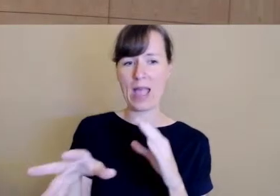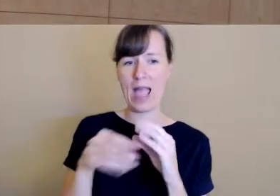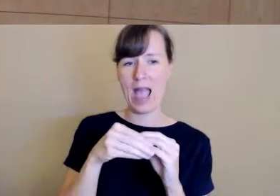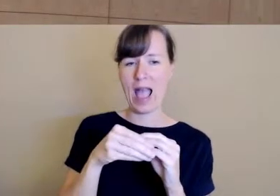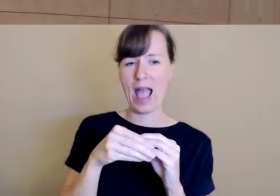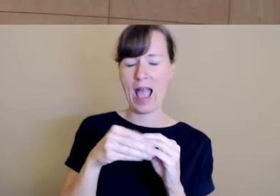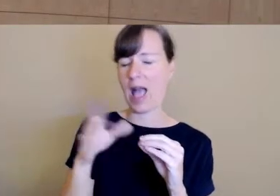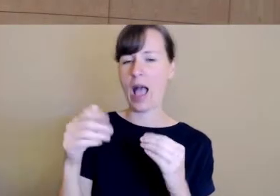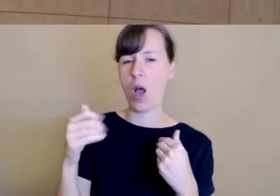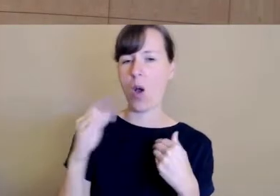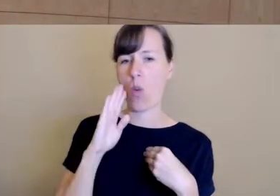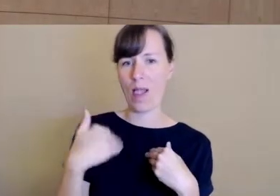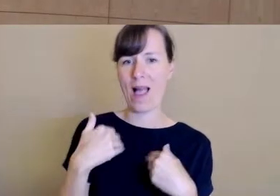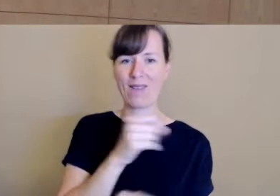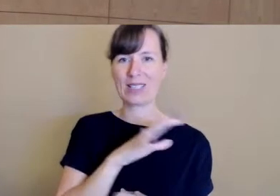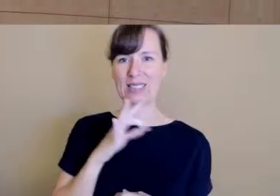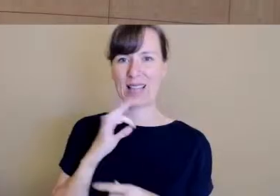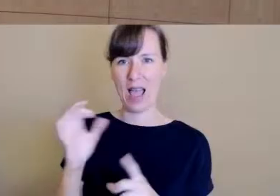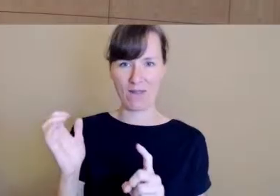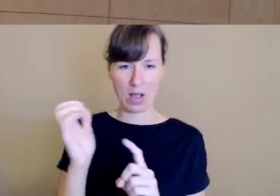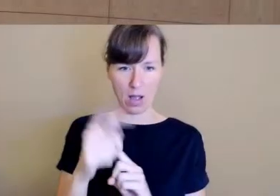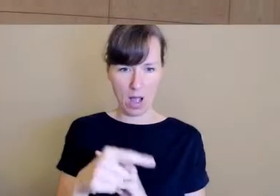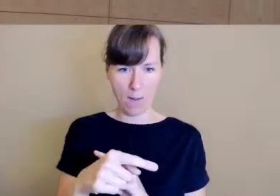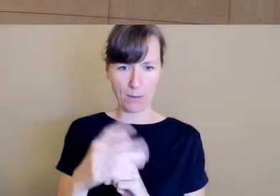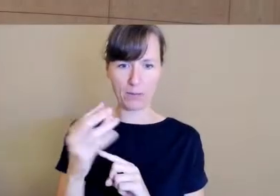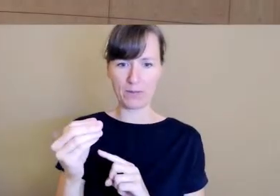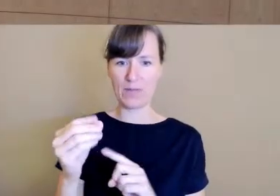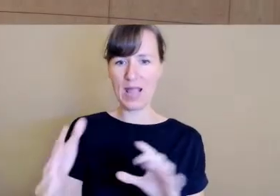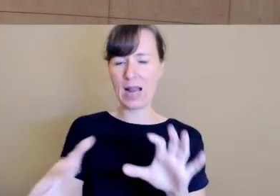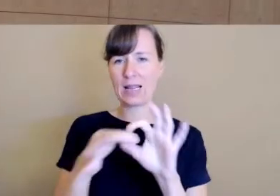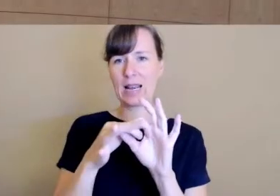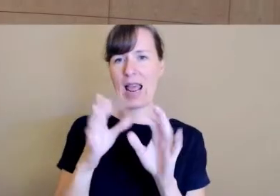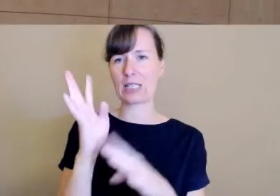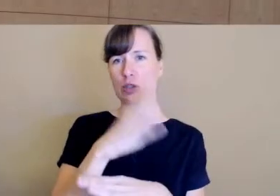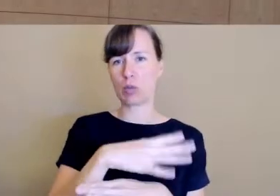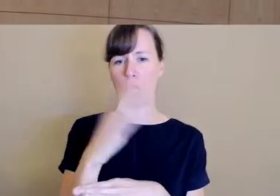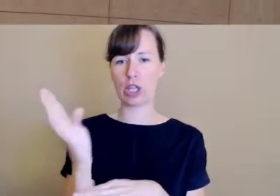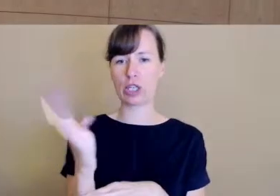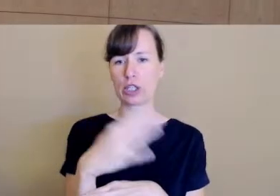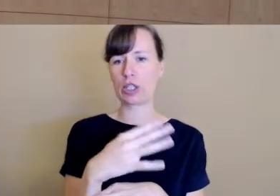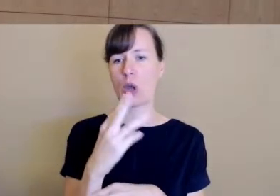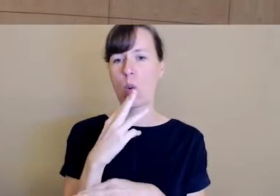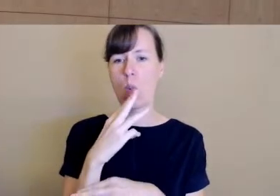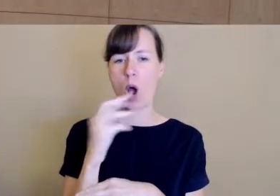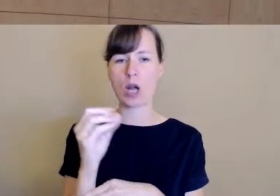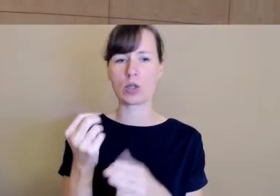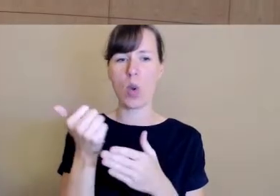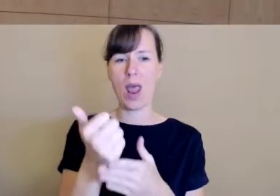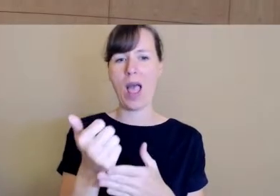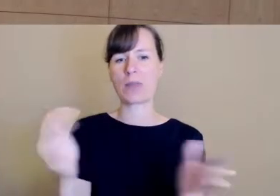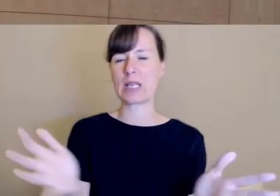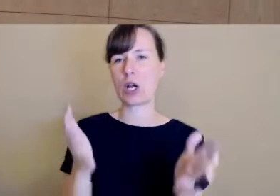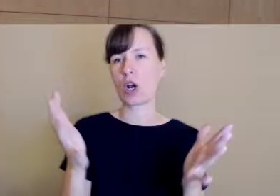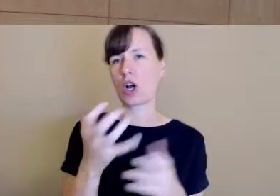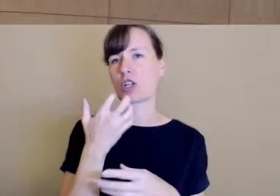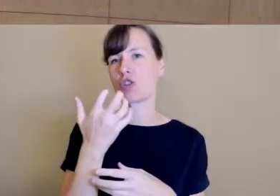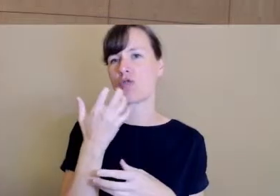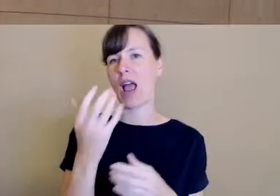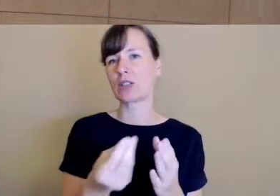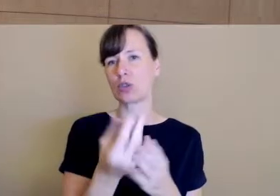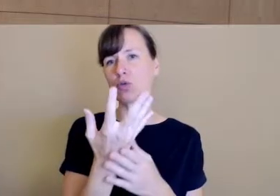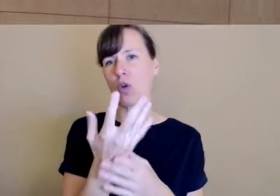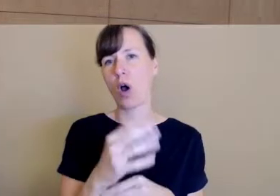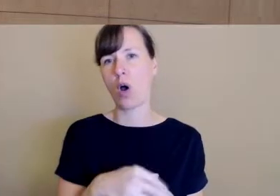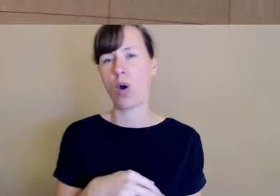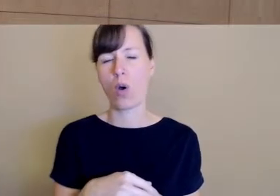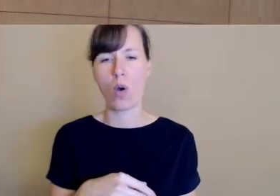personnel come by and hook up a sprinkler system to water it so that it helps encourage that grass to grow as quickly as possible.